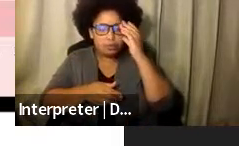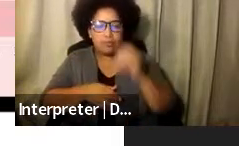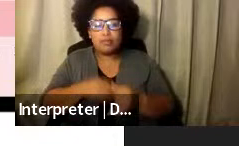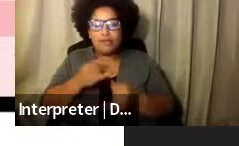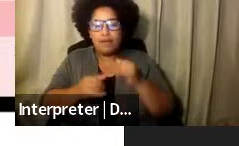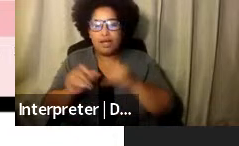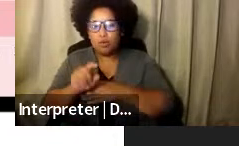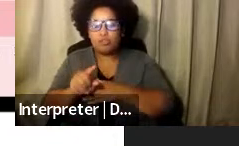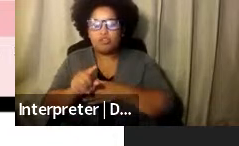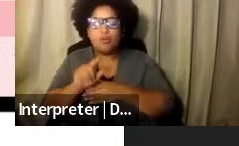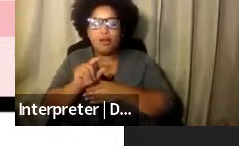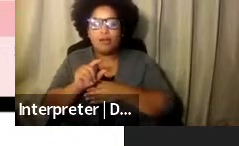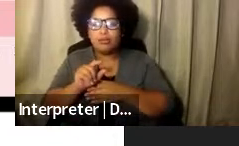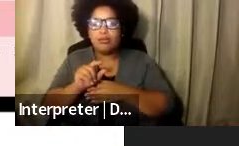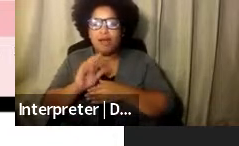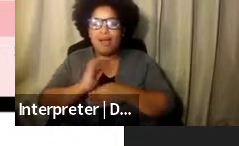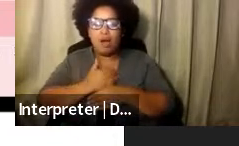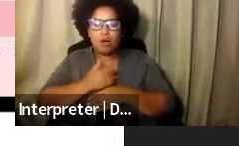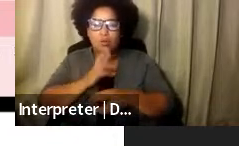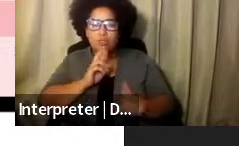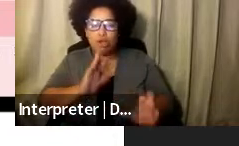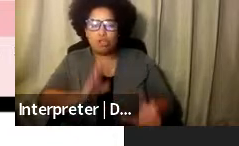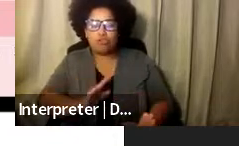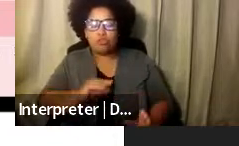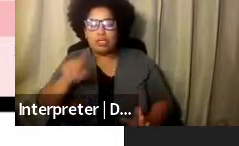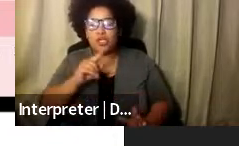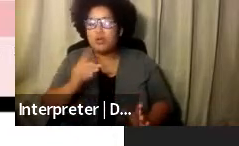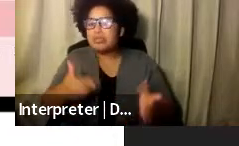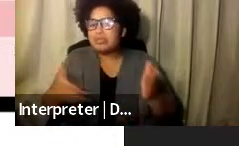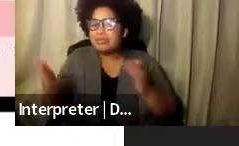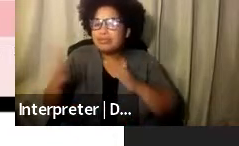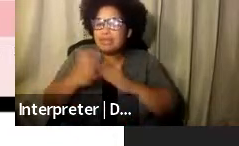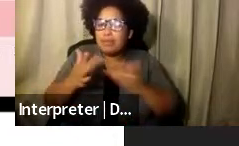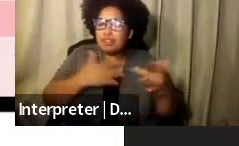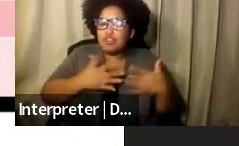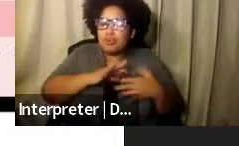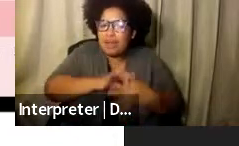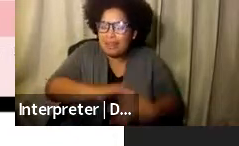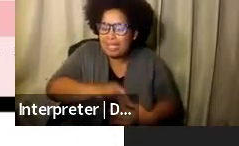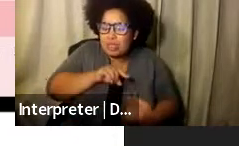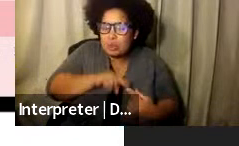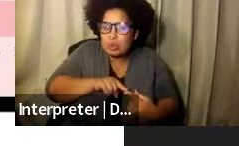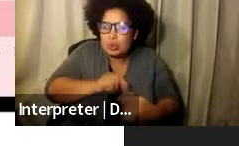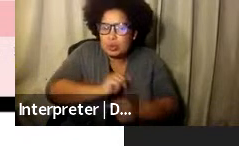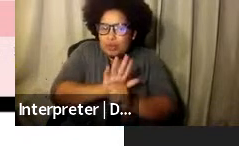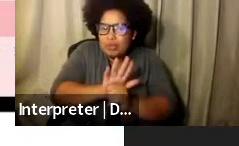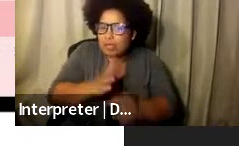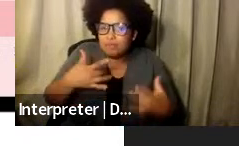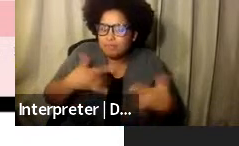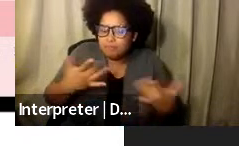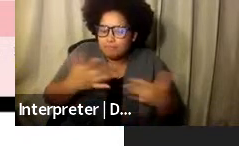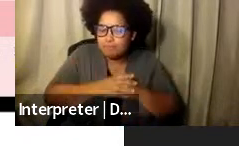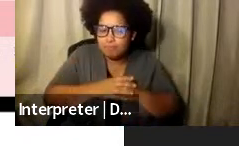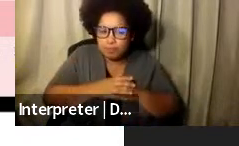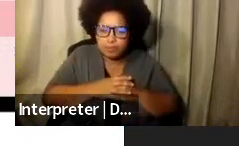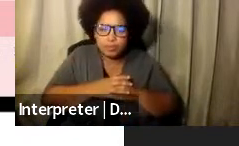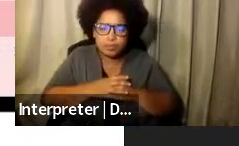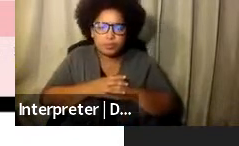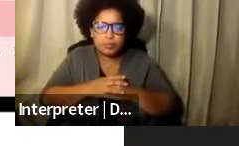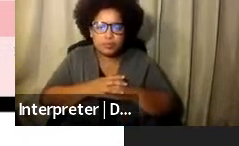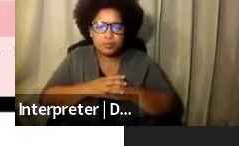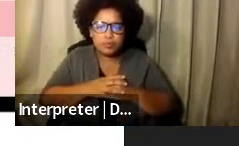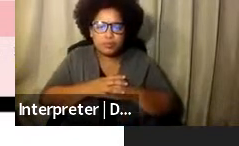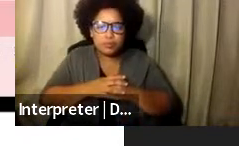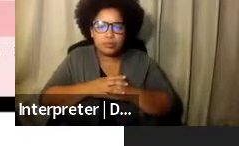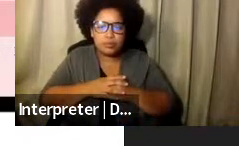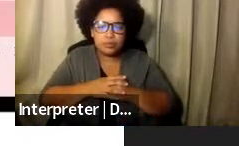the survey respondents what their biggest concern surrounding the COVID-19 virus is, and the